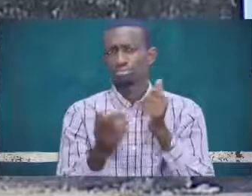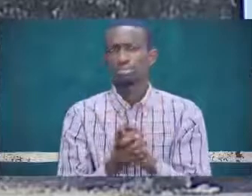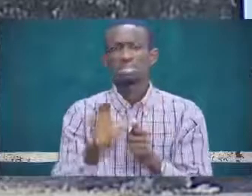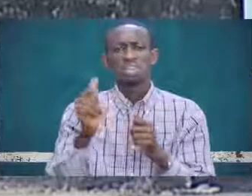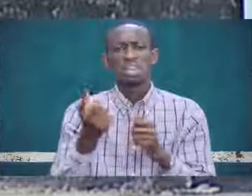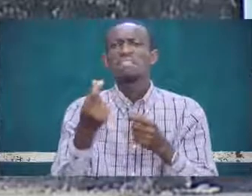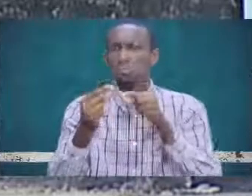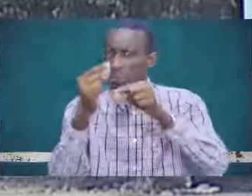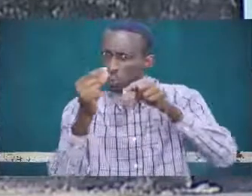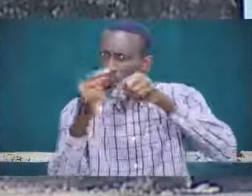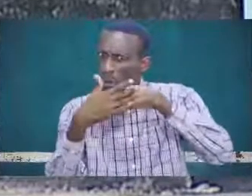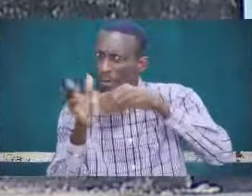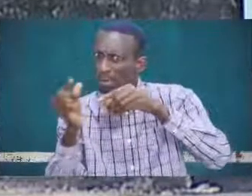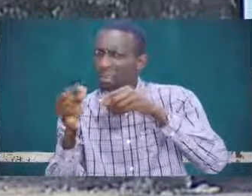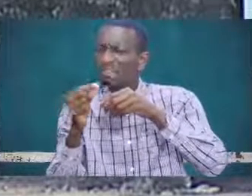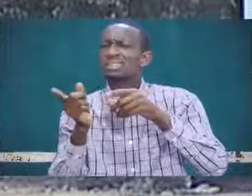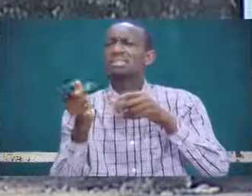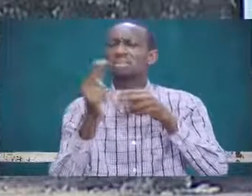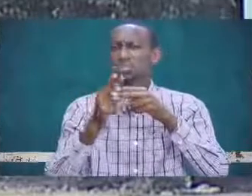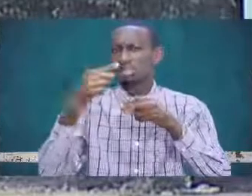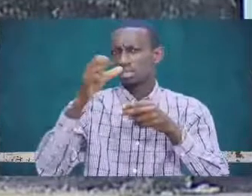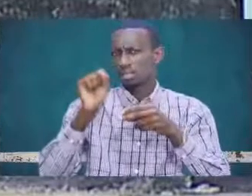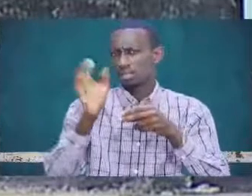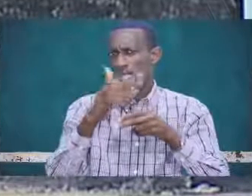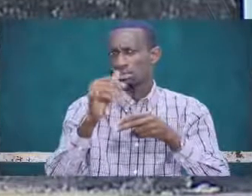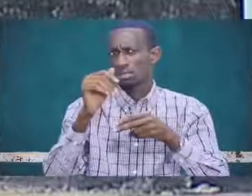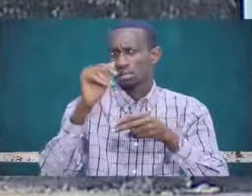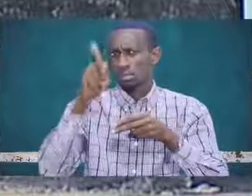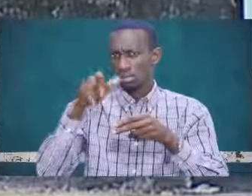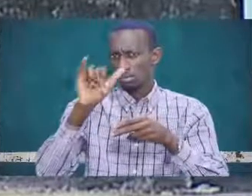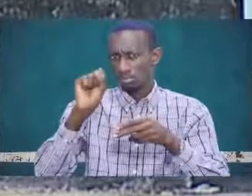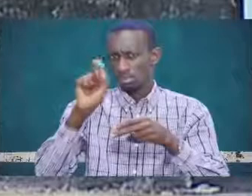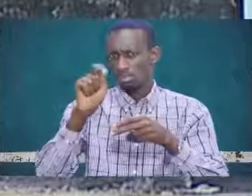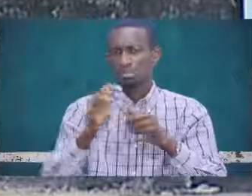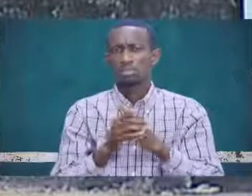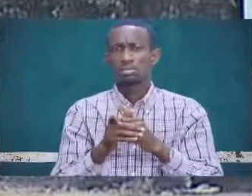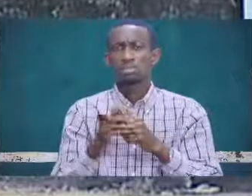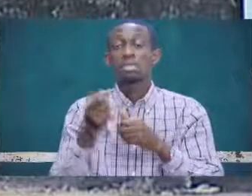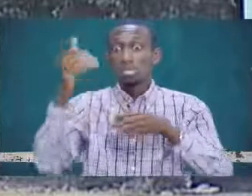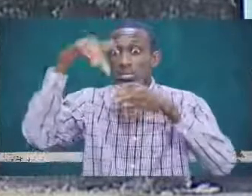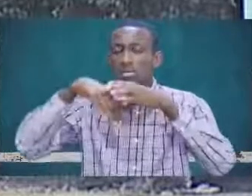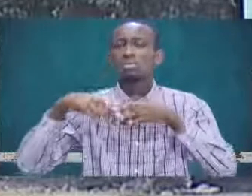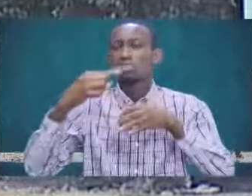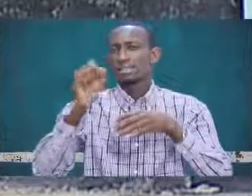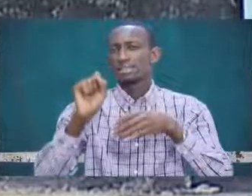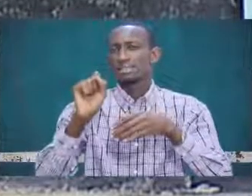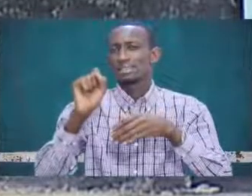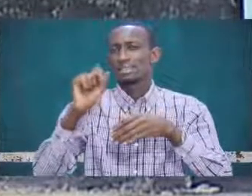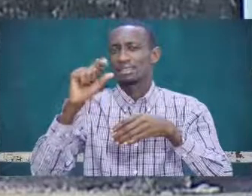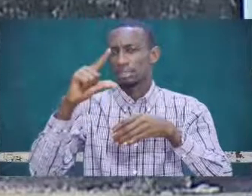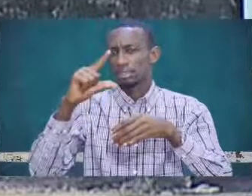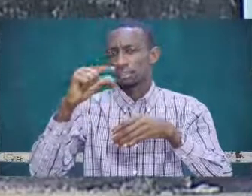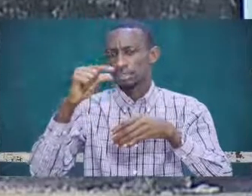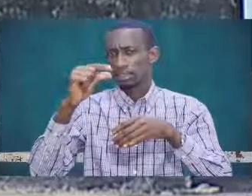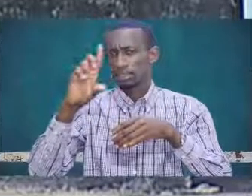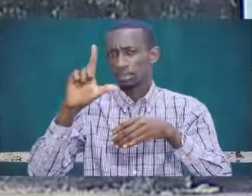as I mentioned it before, which is called the gastric pits. And I said gastric pits are originated from what you call gastric glands. And I can say